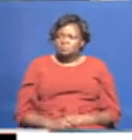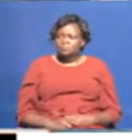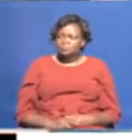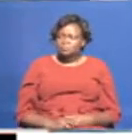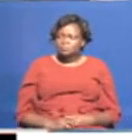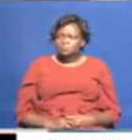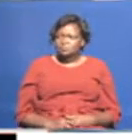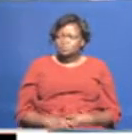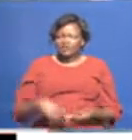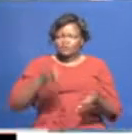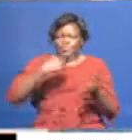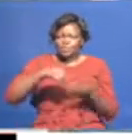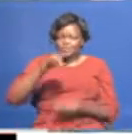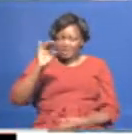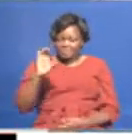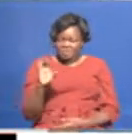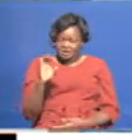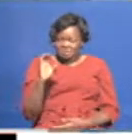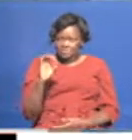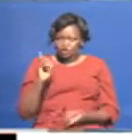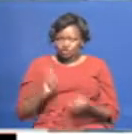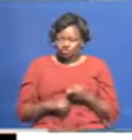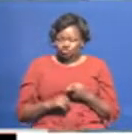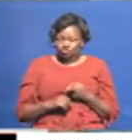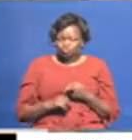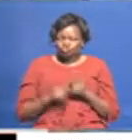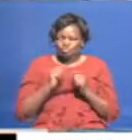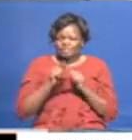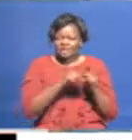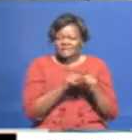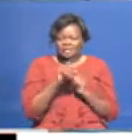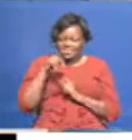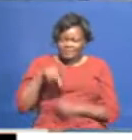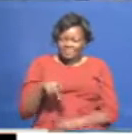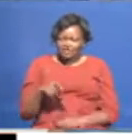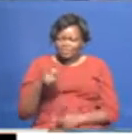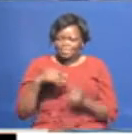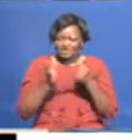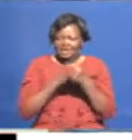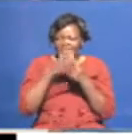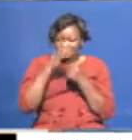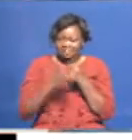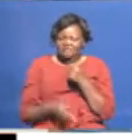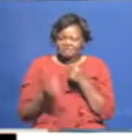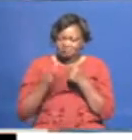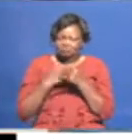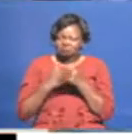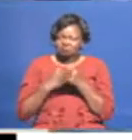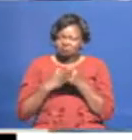cleared by IEBC to run as a member of parliament on the 9th of August